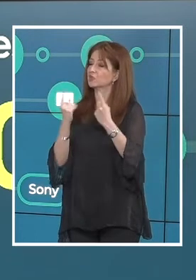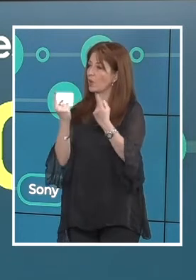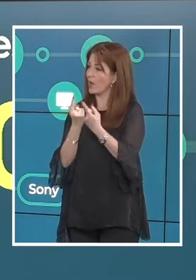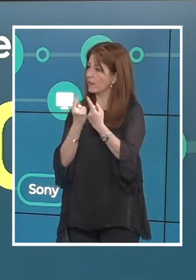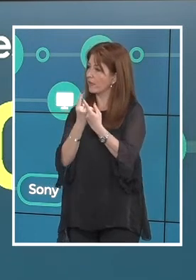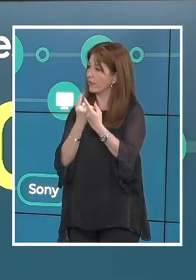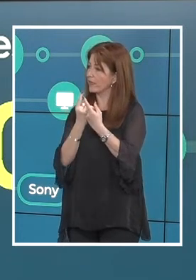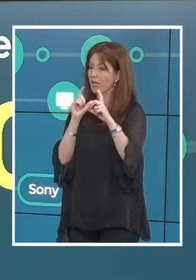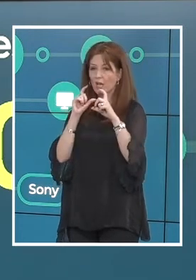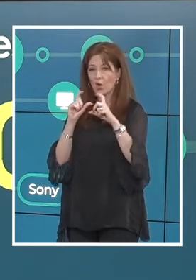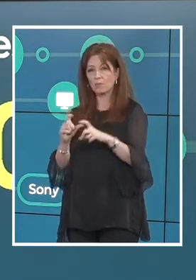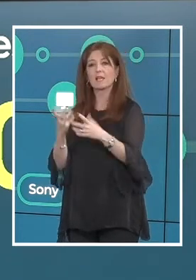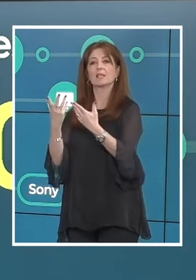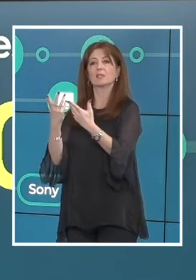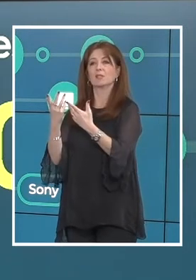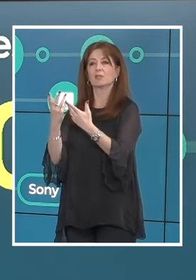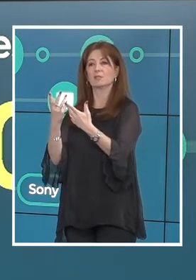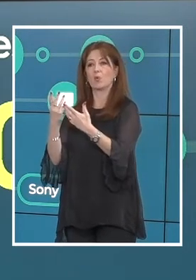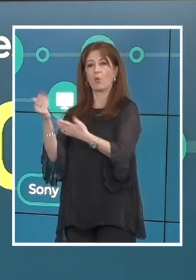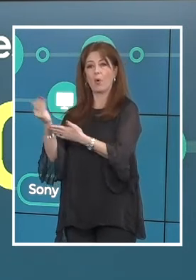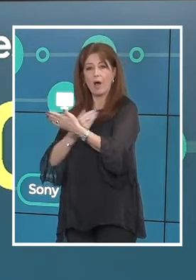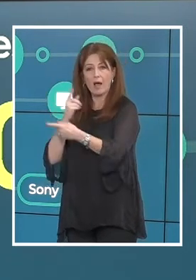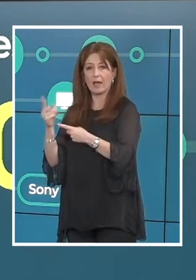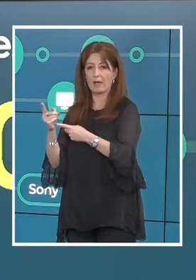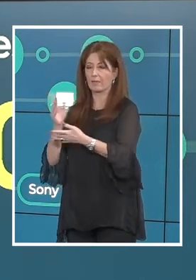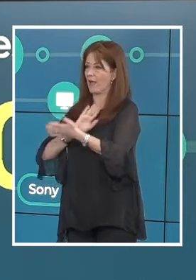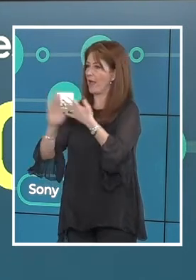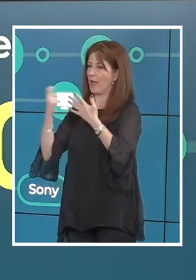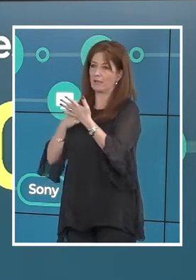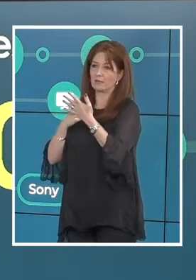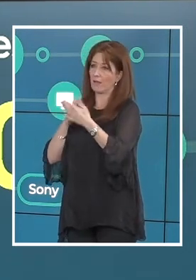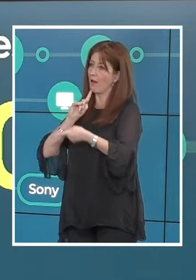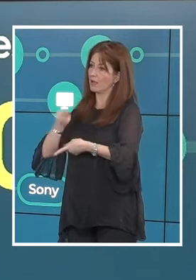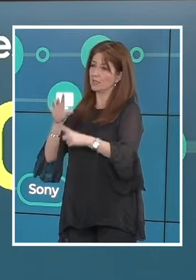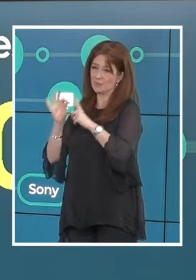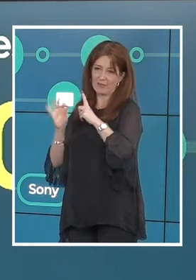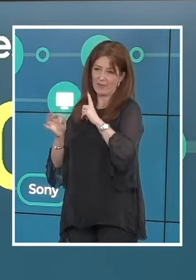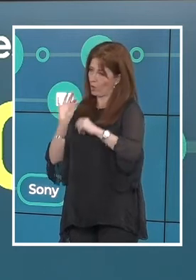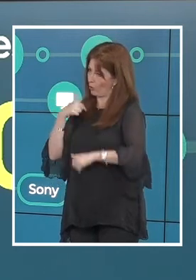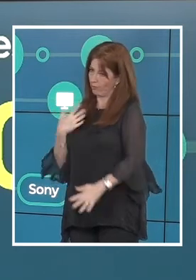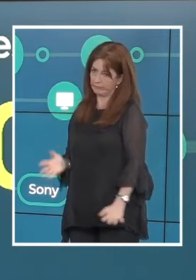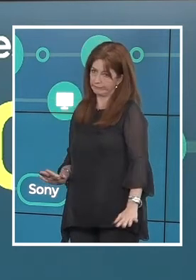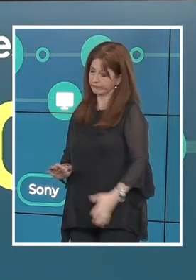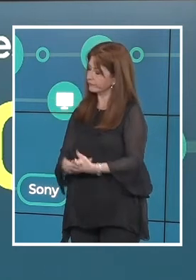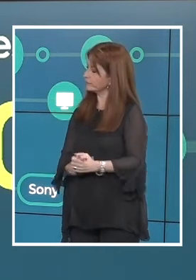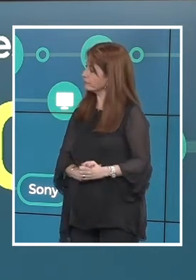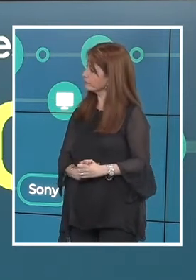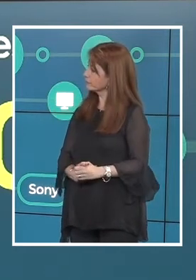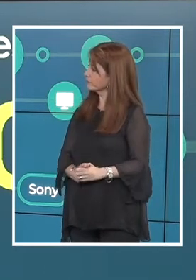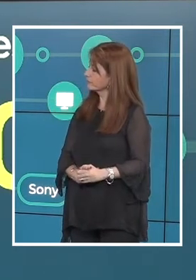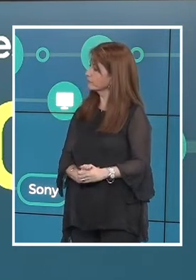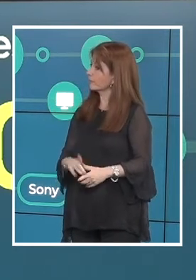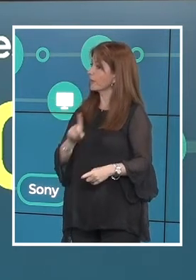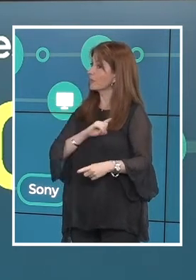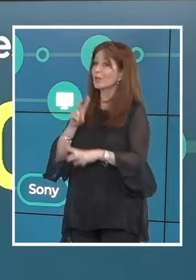accommodations, anything with hiring, that is on the HR front, so I won't be able to answer that specifically. What I will say, because I see